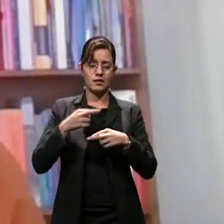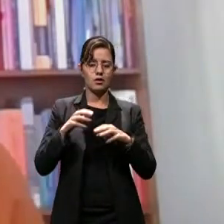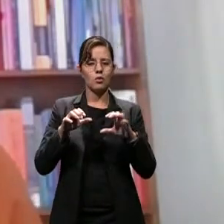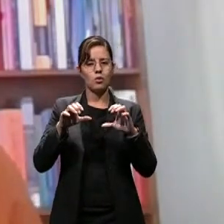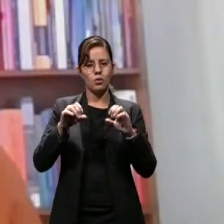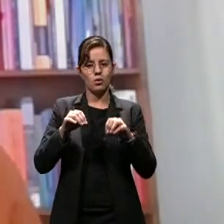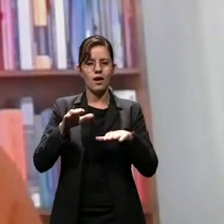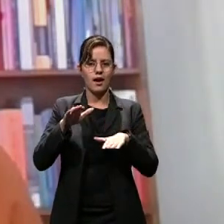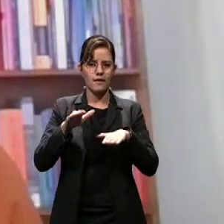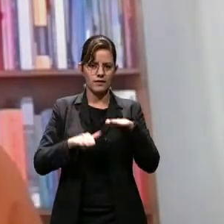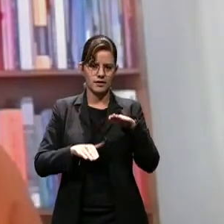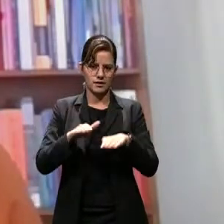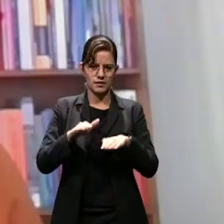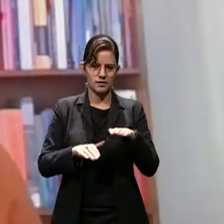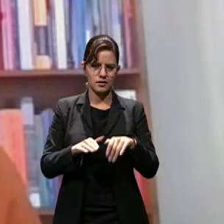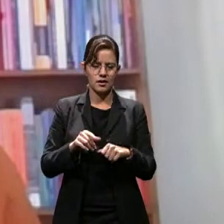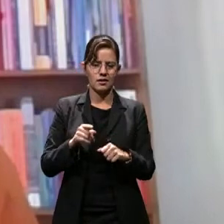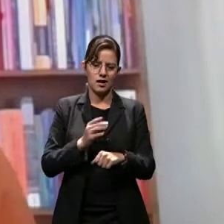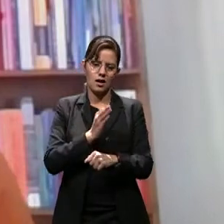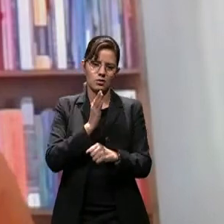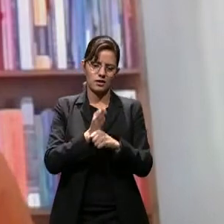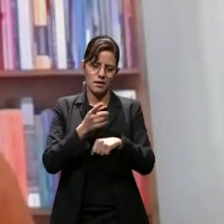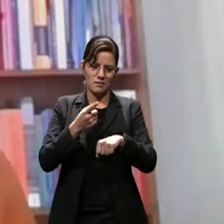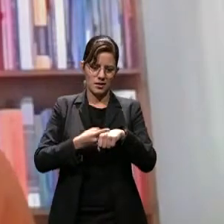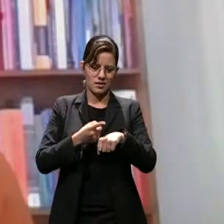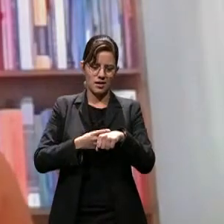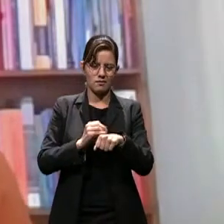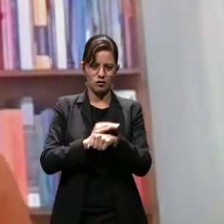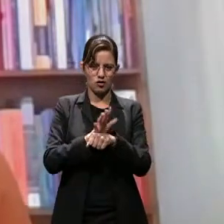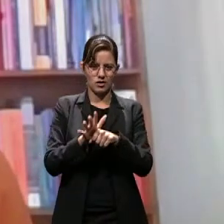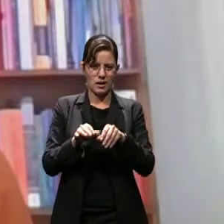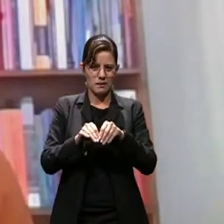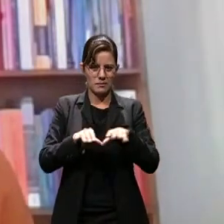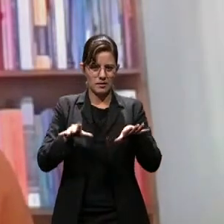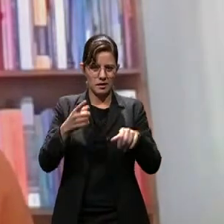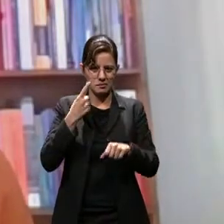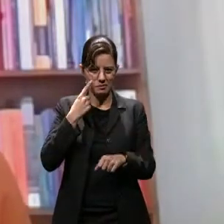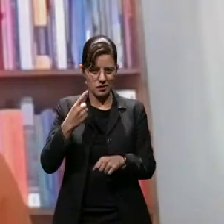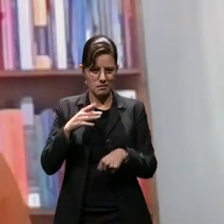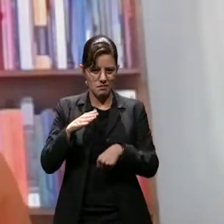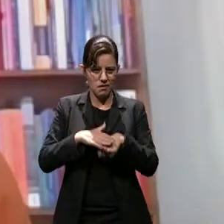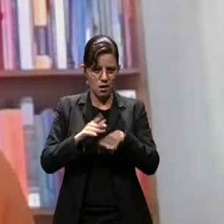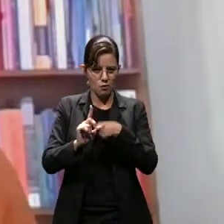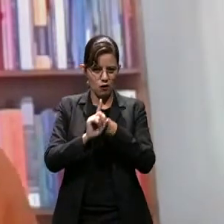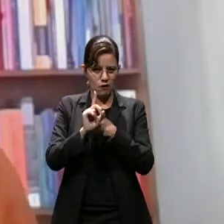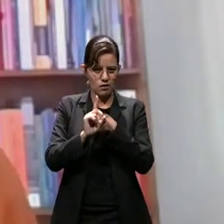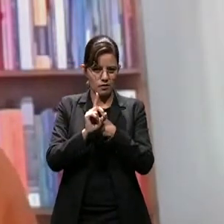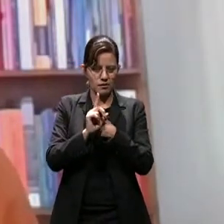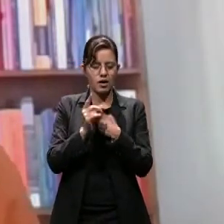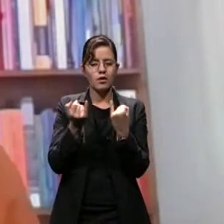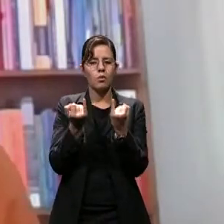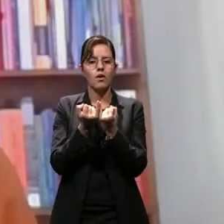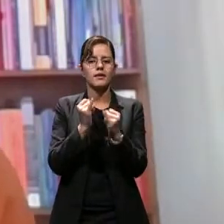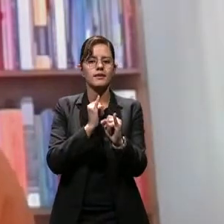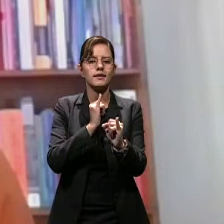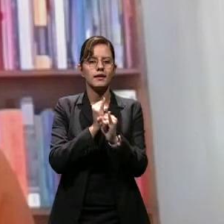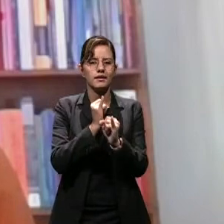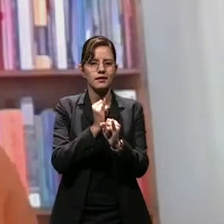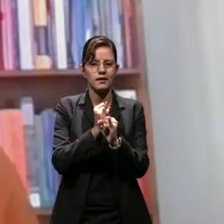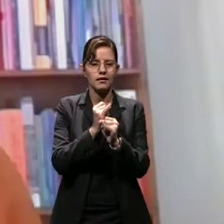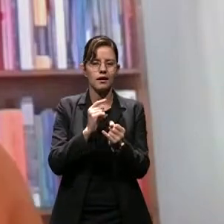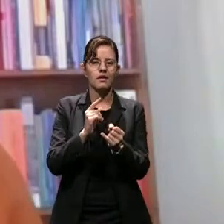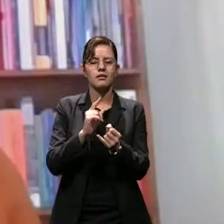that has had an impact during the pandemic, and how media or social